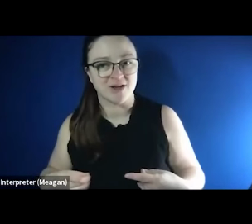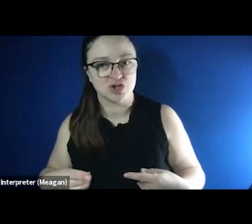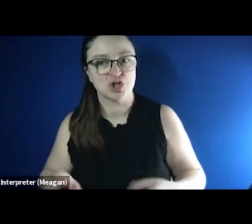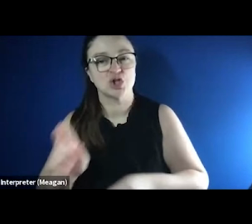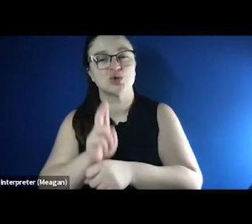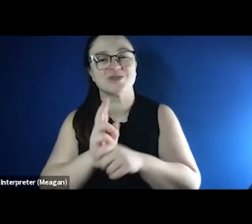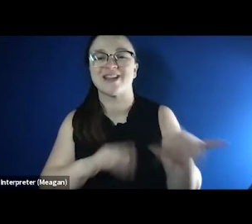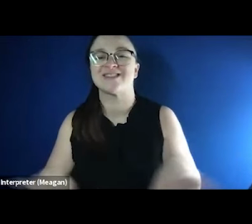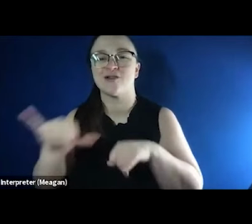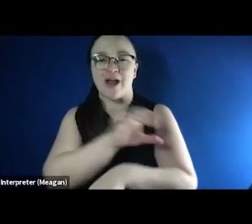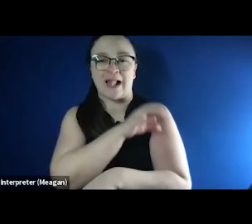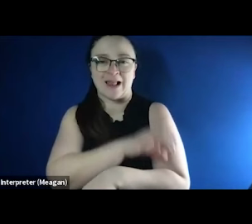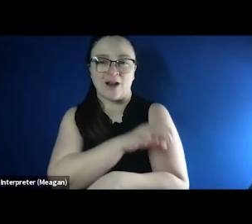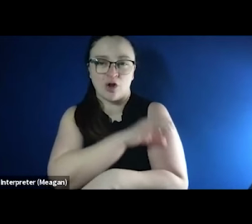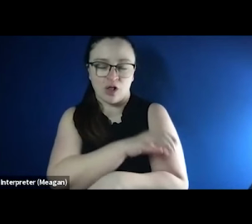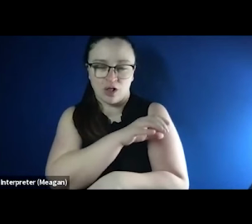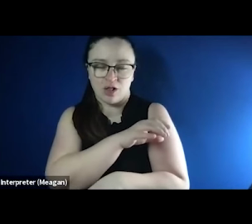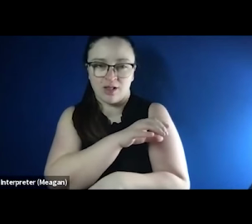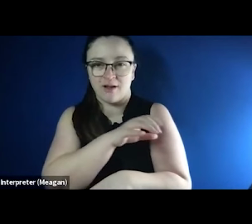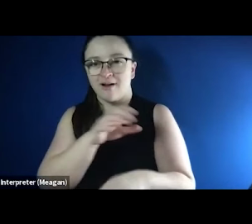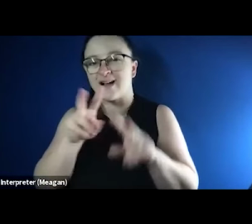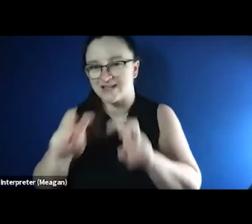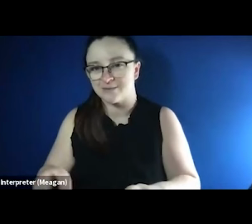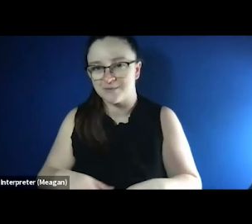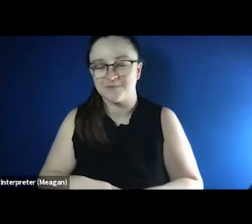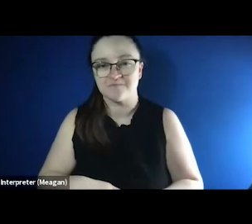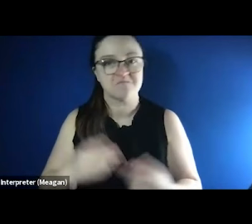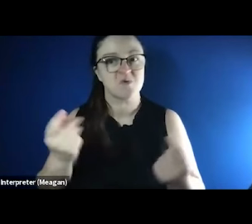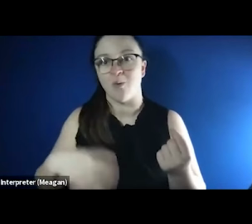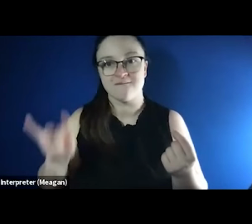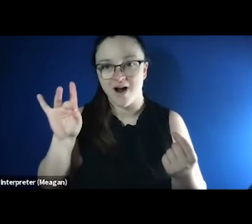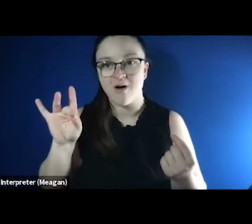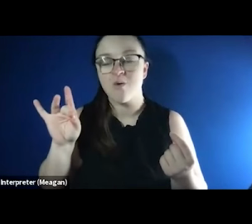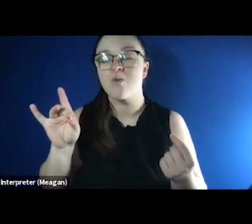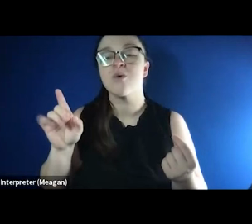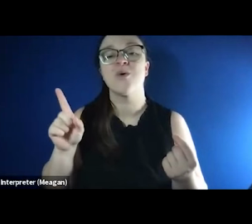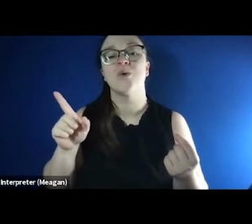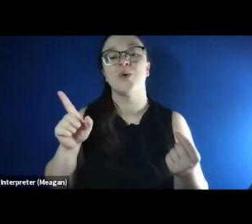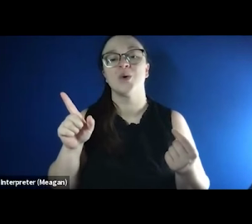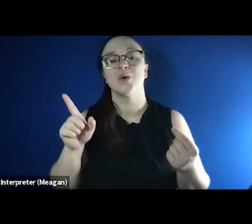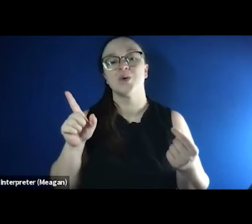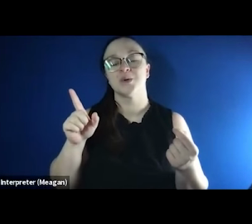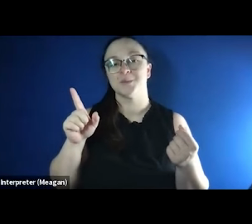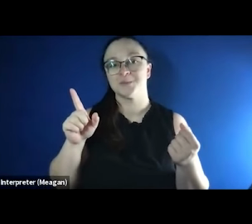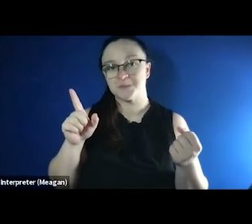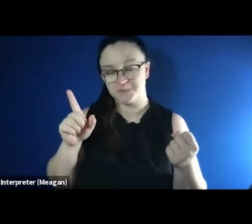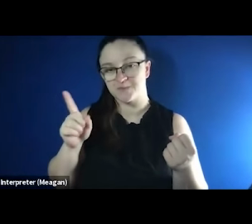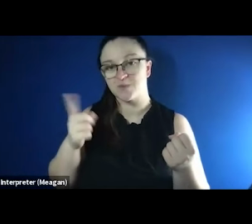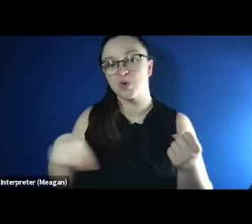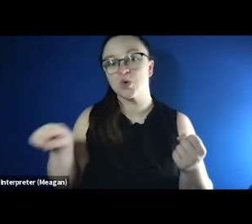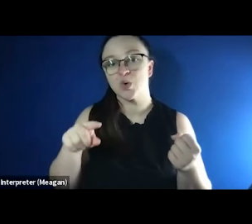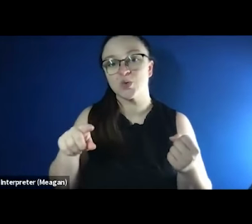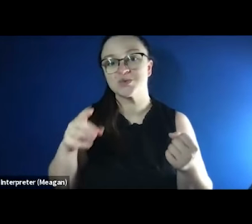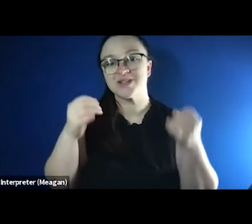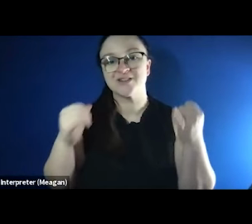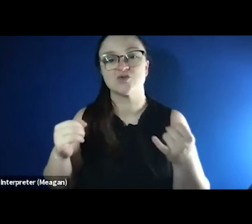standardized clinical assessment. And what we found is that those individuals were often leaning on one another